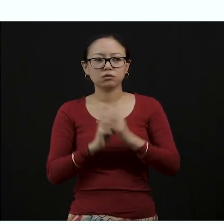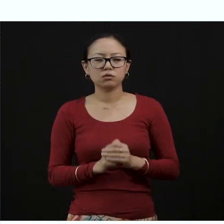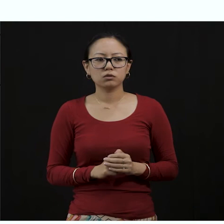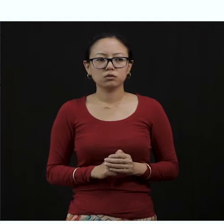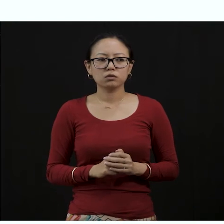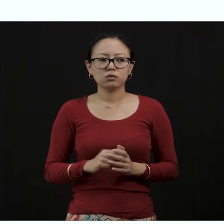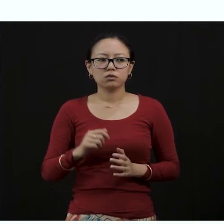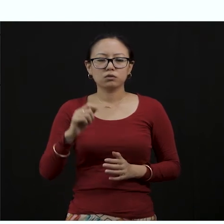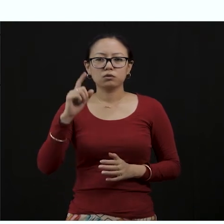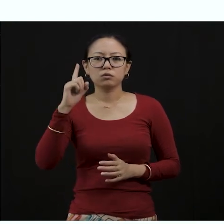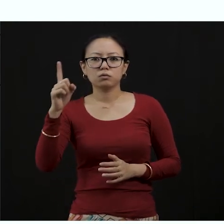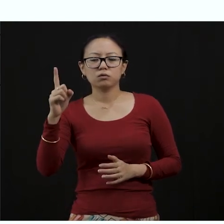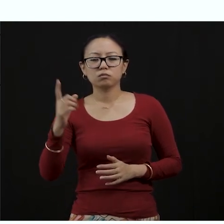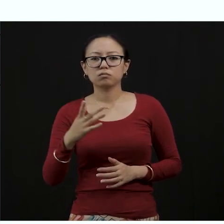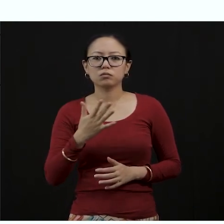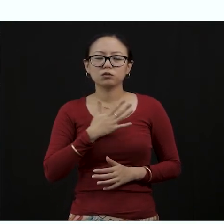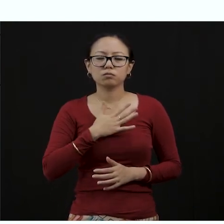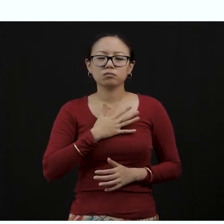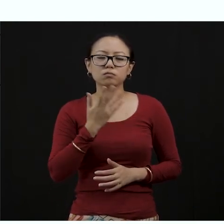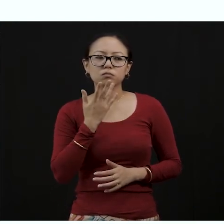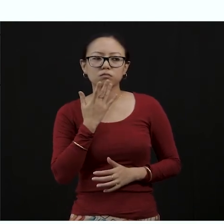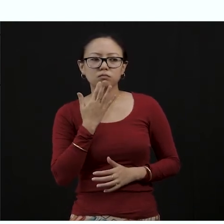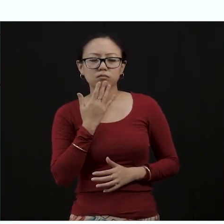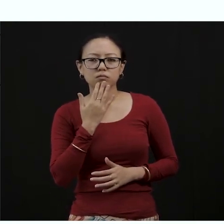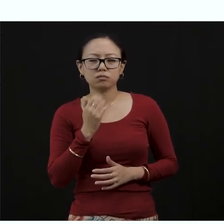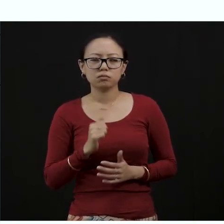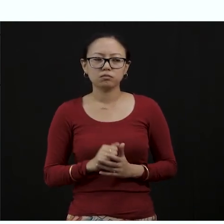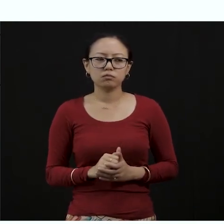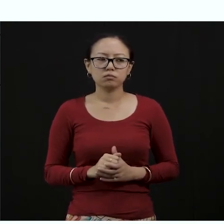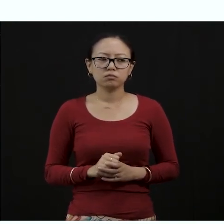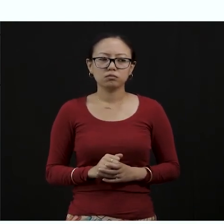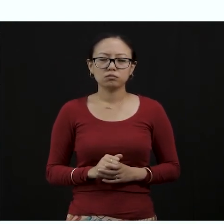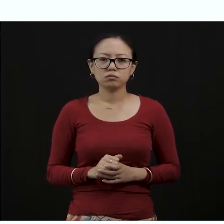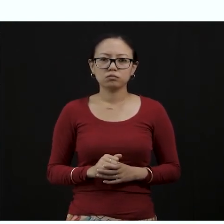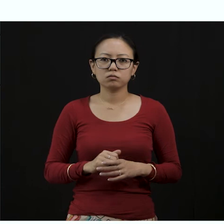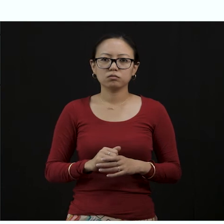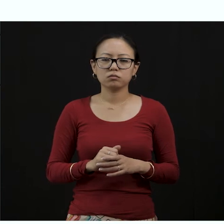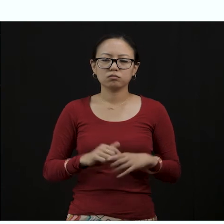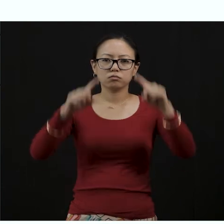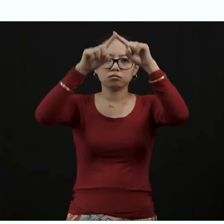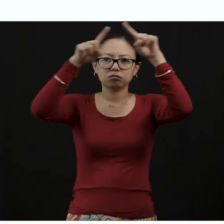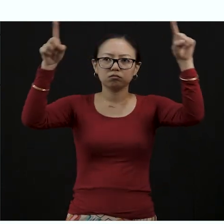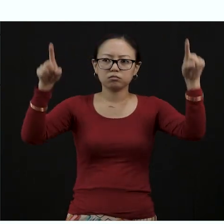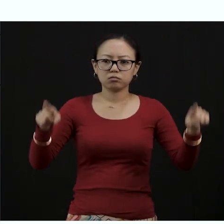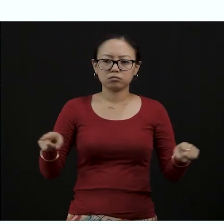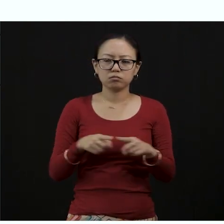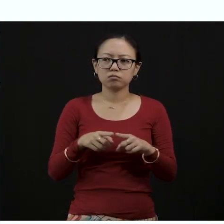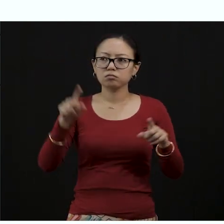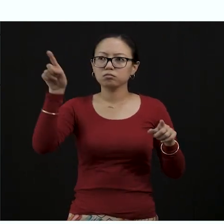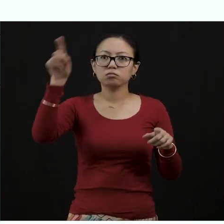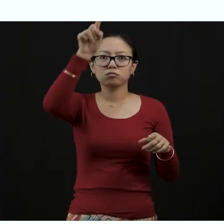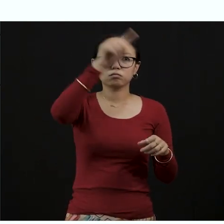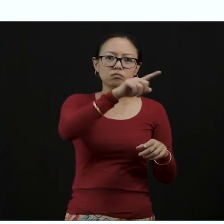How does it look like? The opposite length are equal, right? Opposite sides are equal. So this